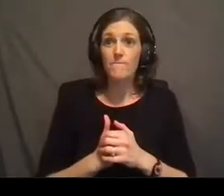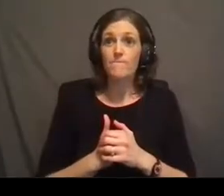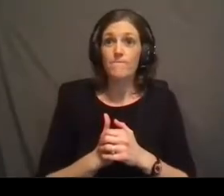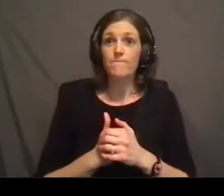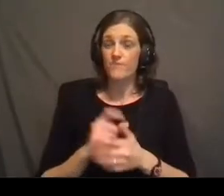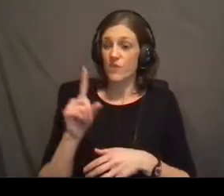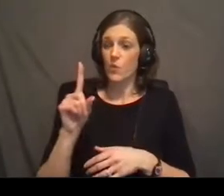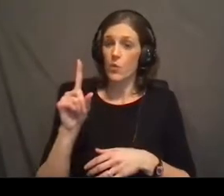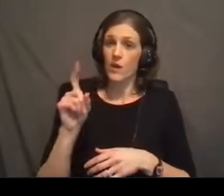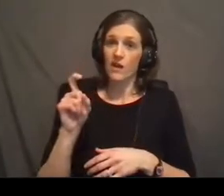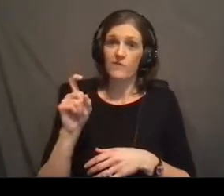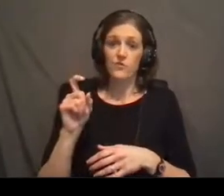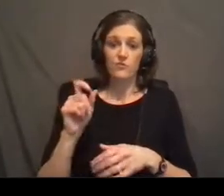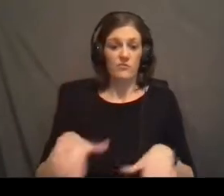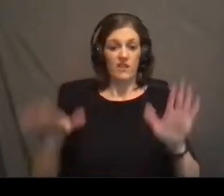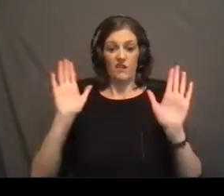We have to abdicate our throne,